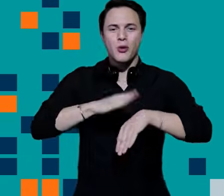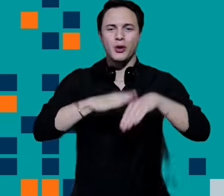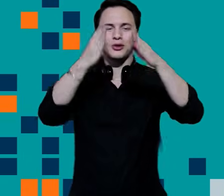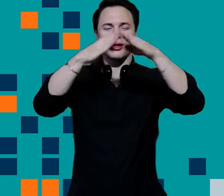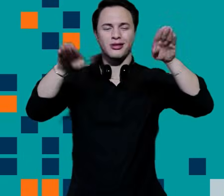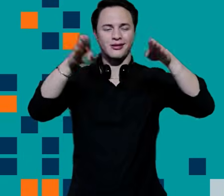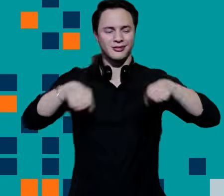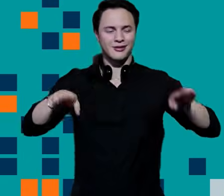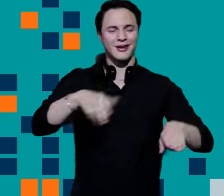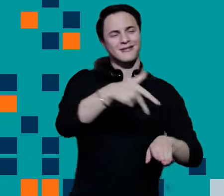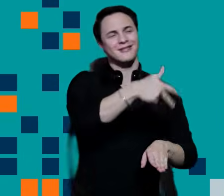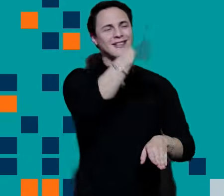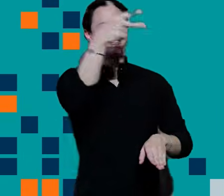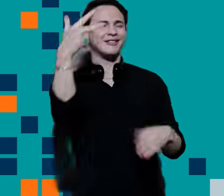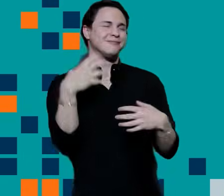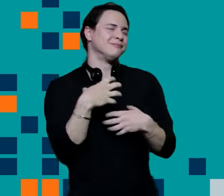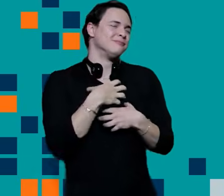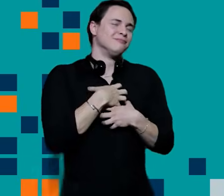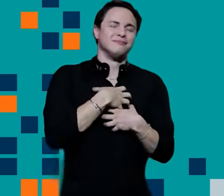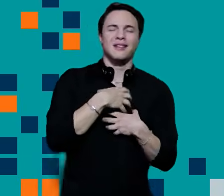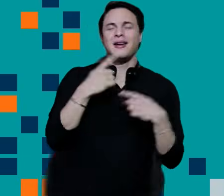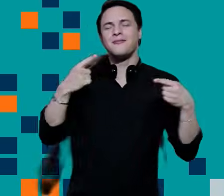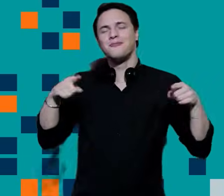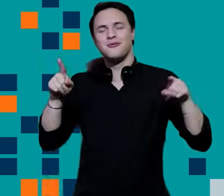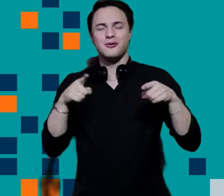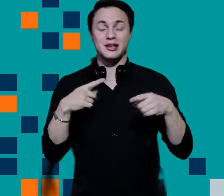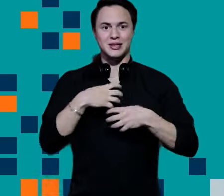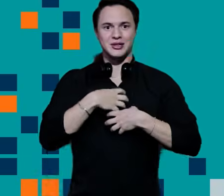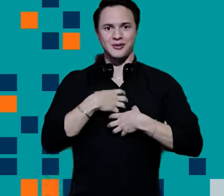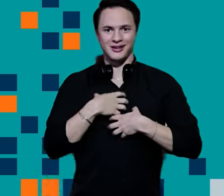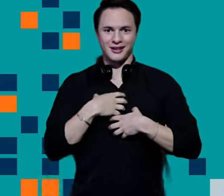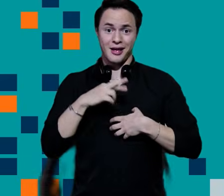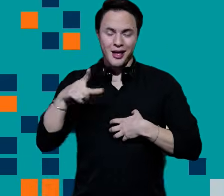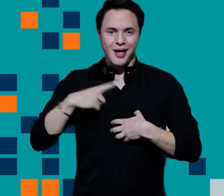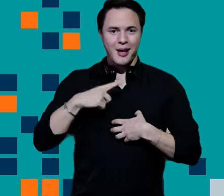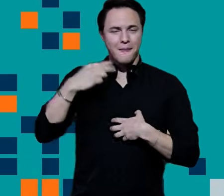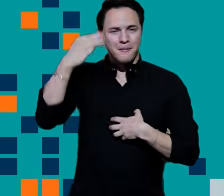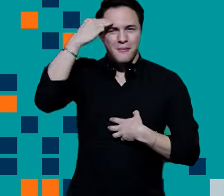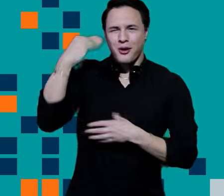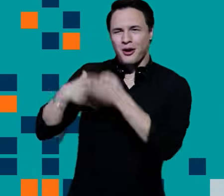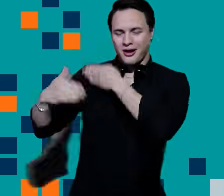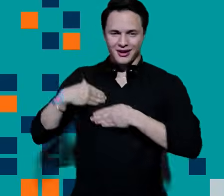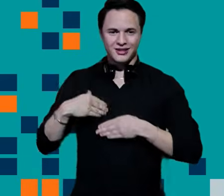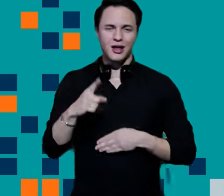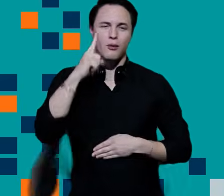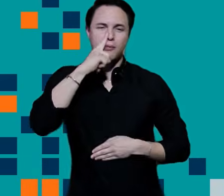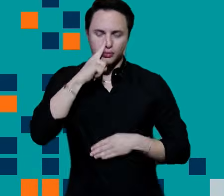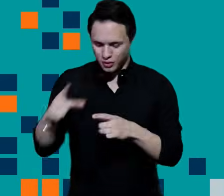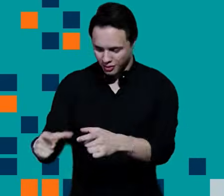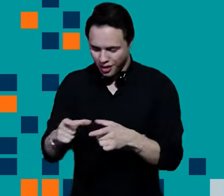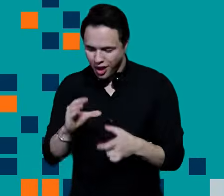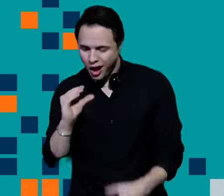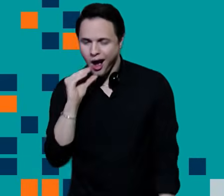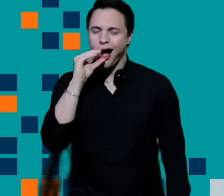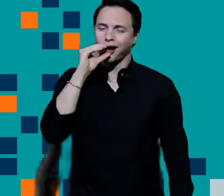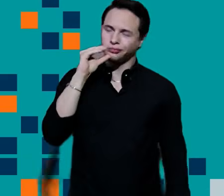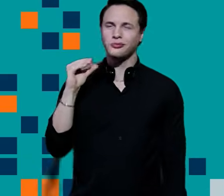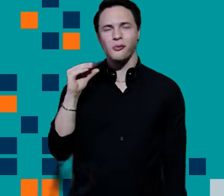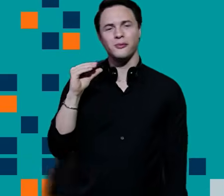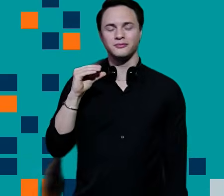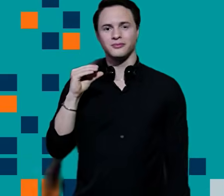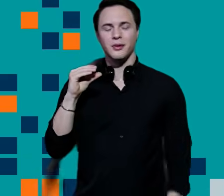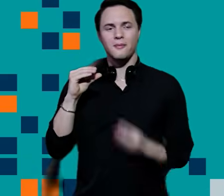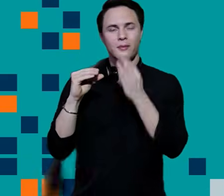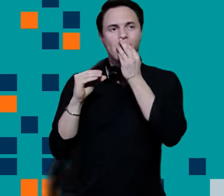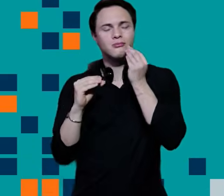spiced wine, maybe some cinnamon in a roast goose. But if I take that same